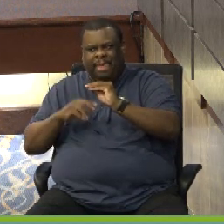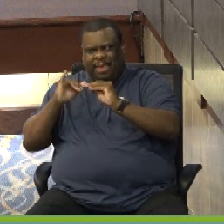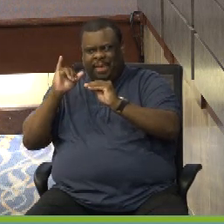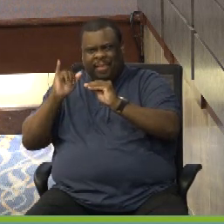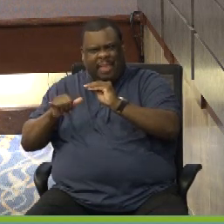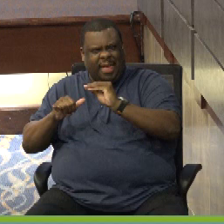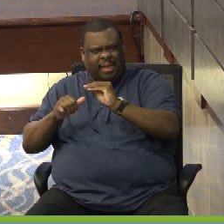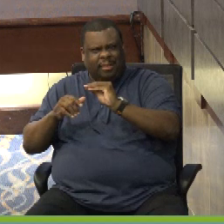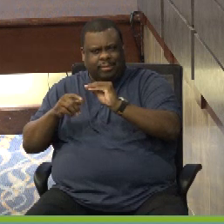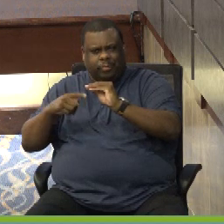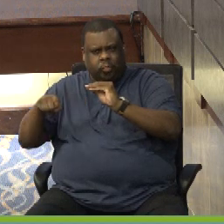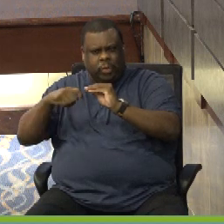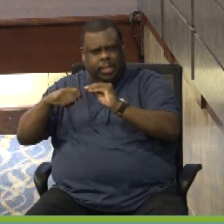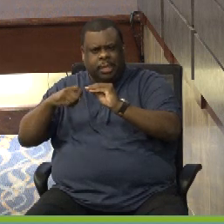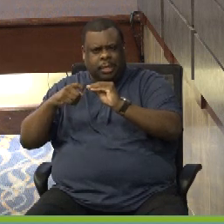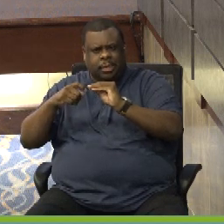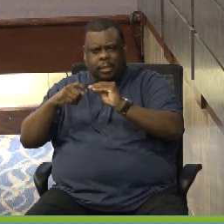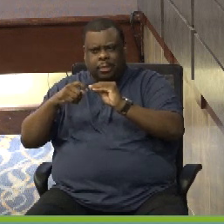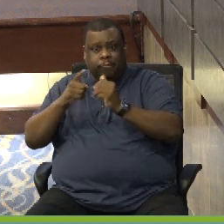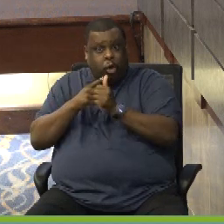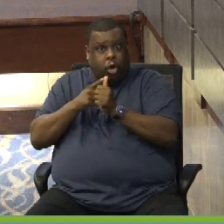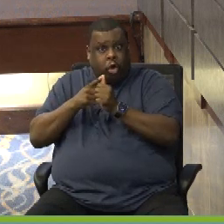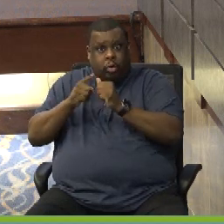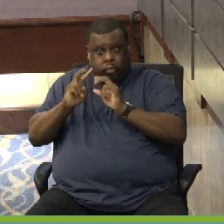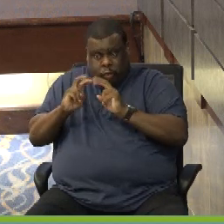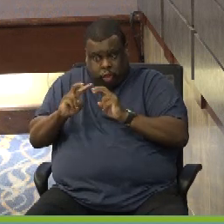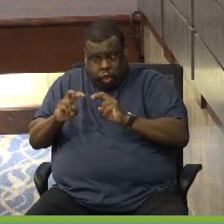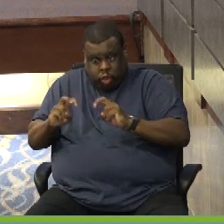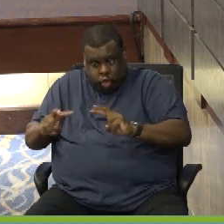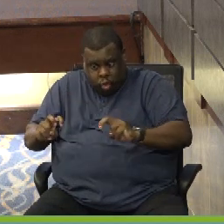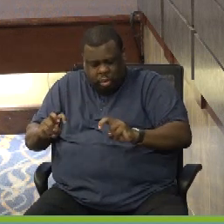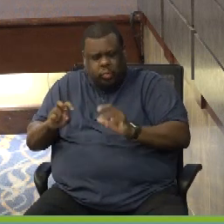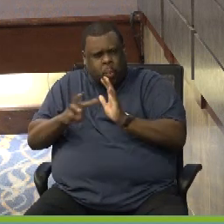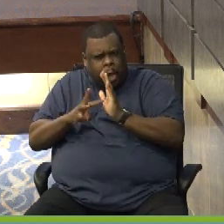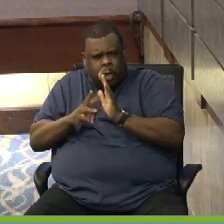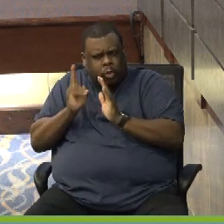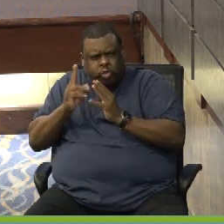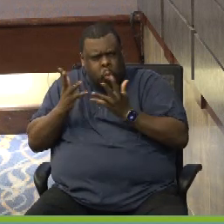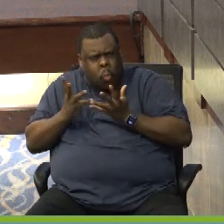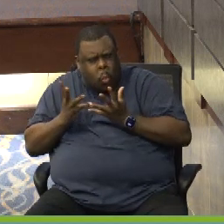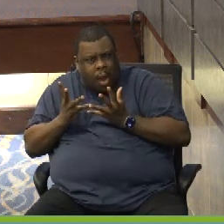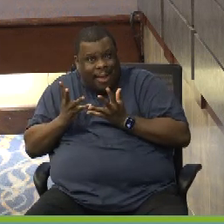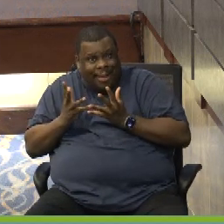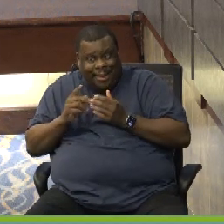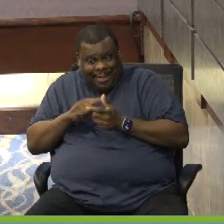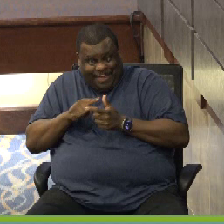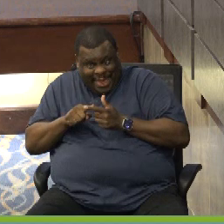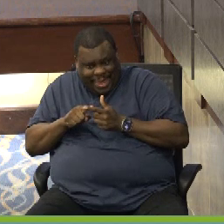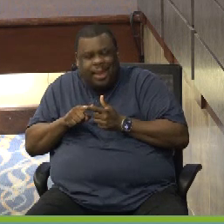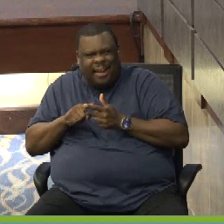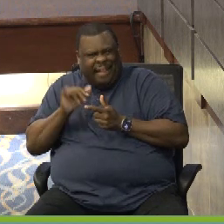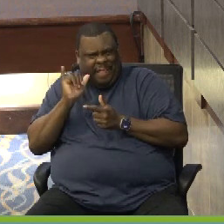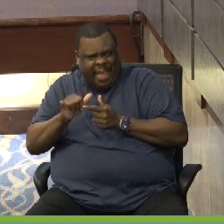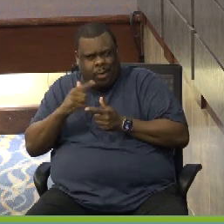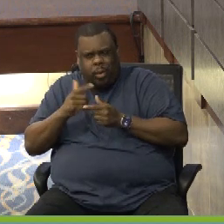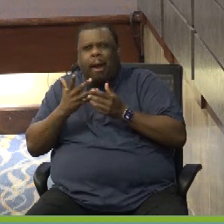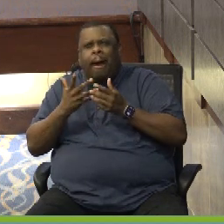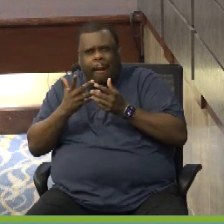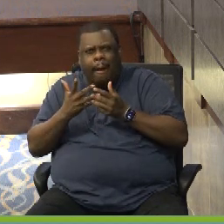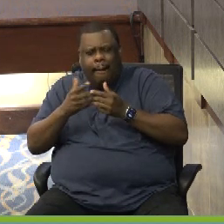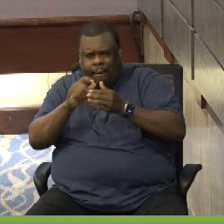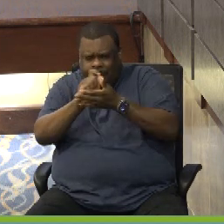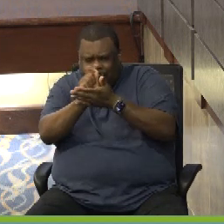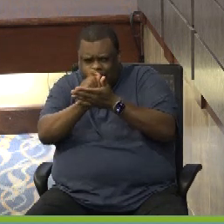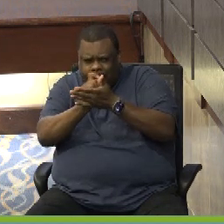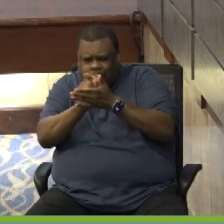discovery process and all of the research that we did, really kind of framing up what's in front of you now, which is our strategic foundation, right?